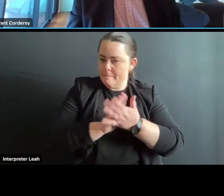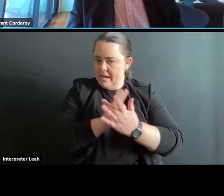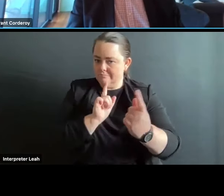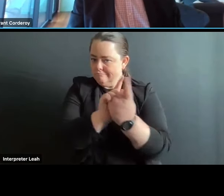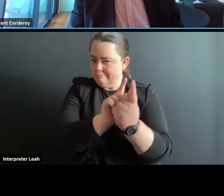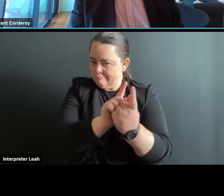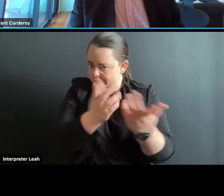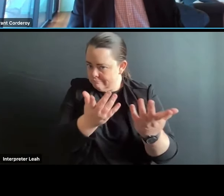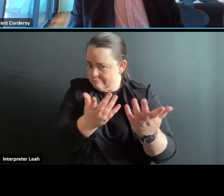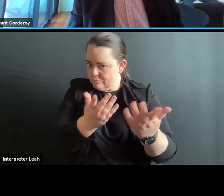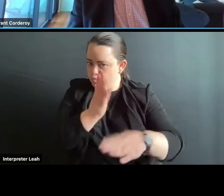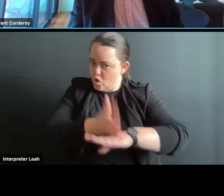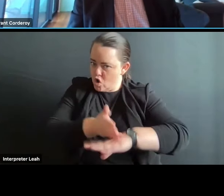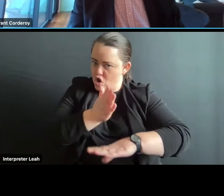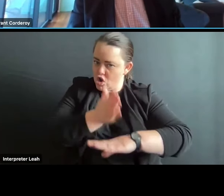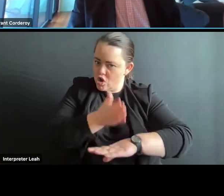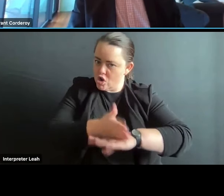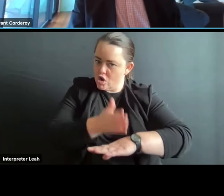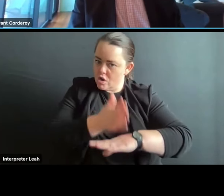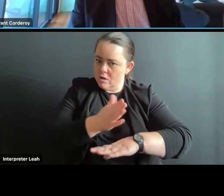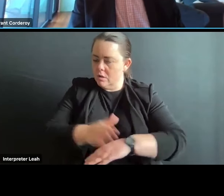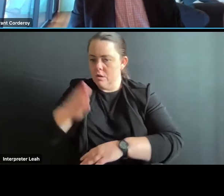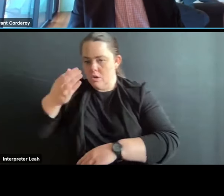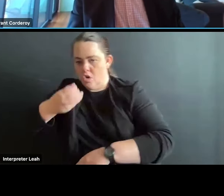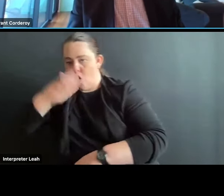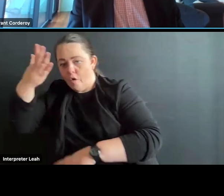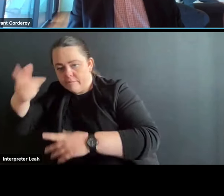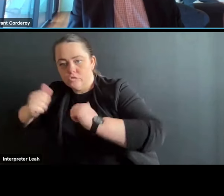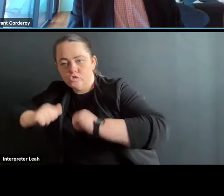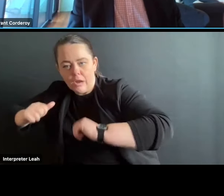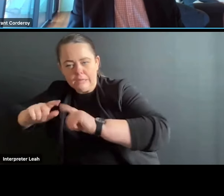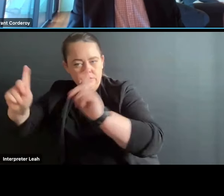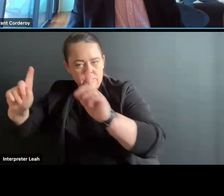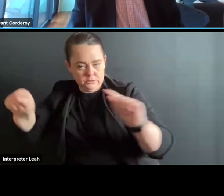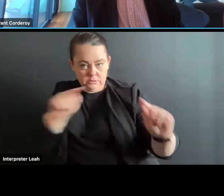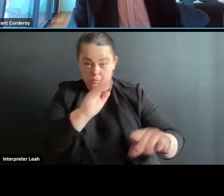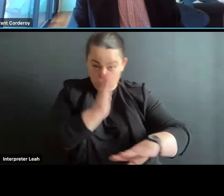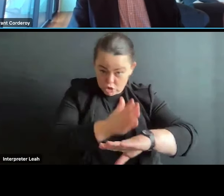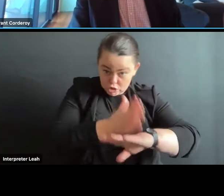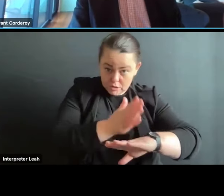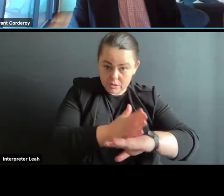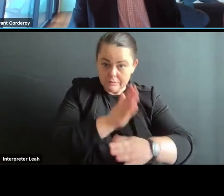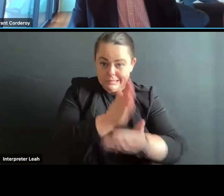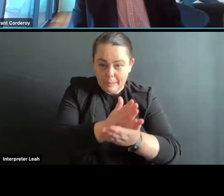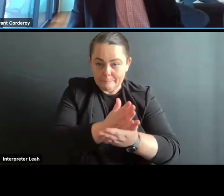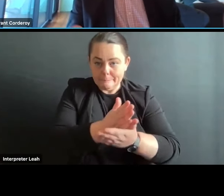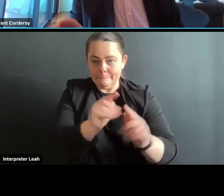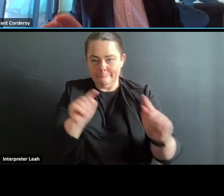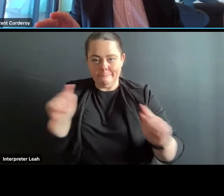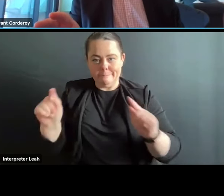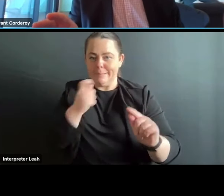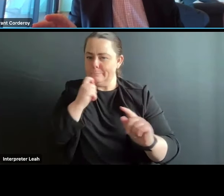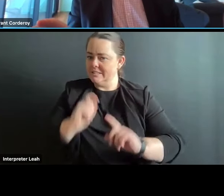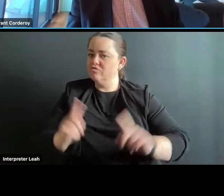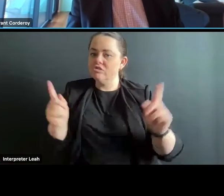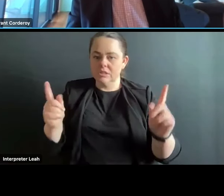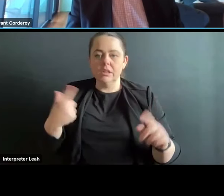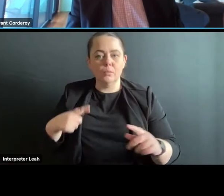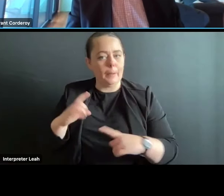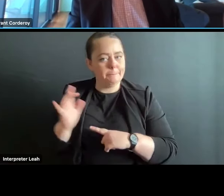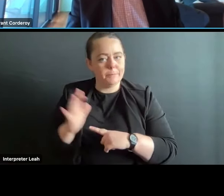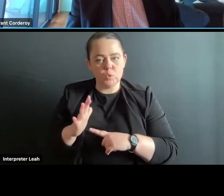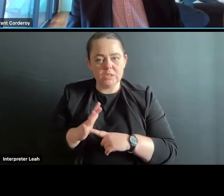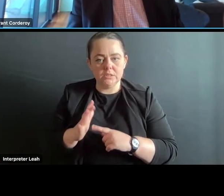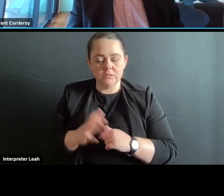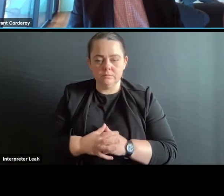residents. In other words, they're working on the floor in an aged care home and they can be working for the direct care delivery, not necessarily in the same